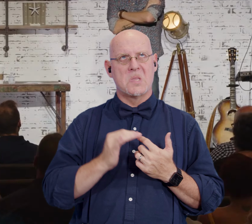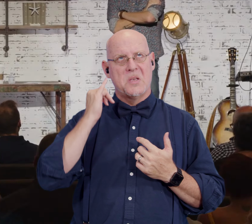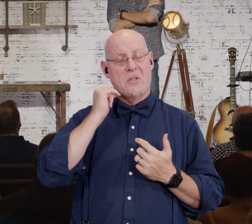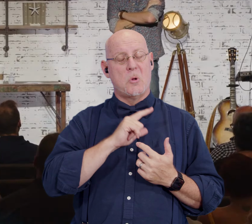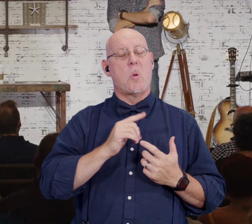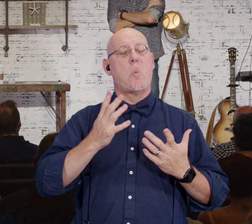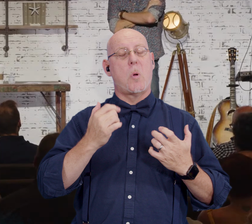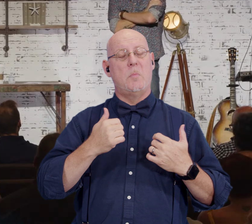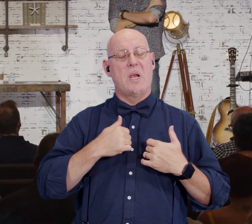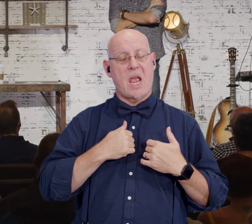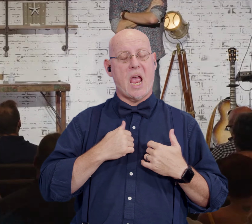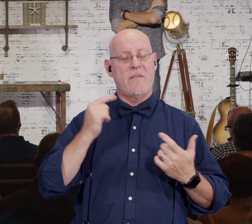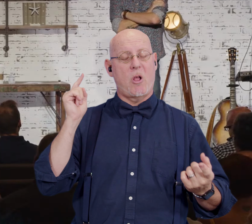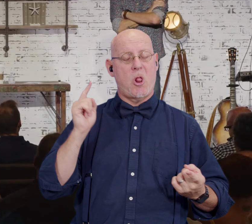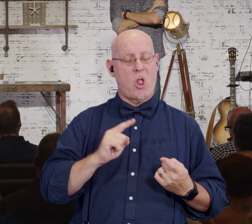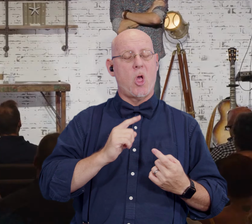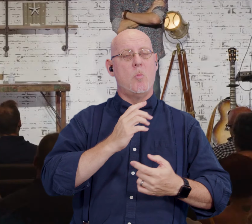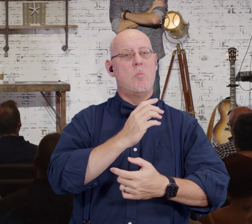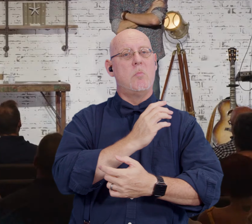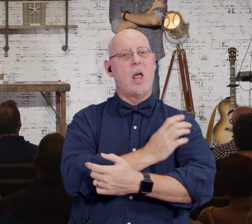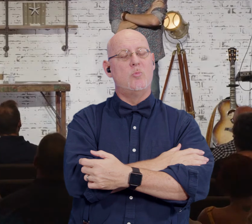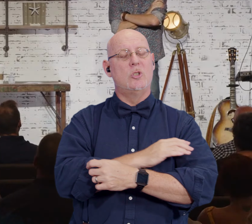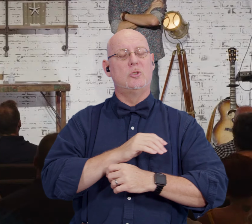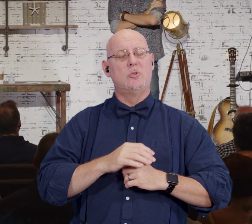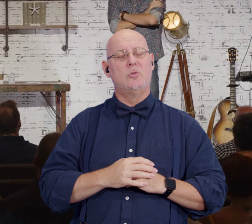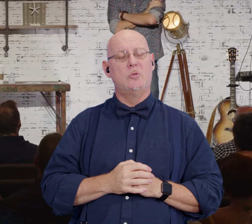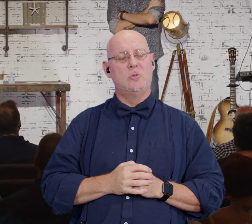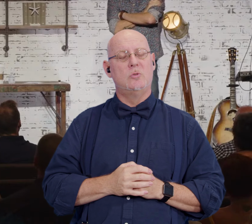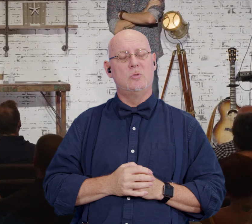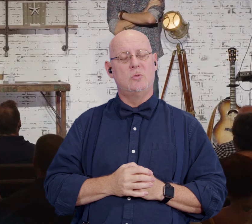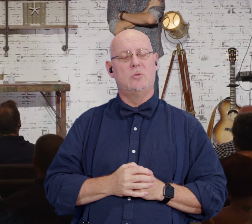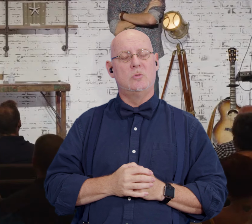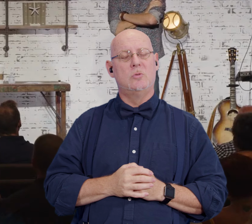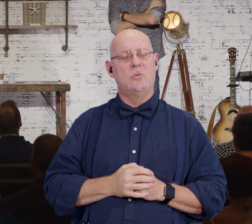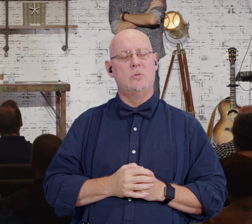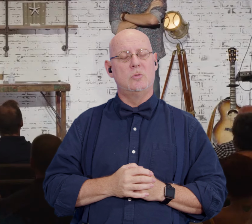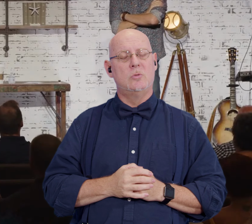if the Lord wants me to have low blood pressure,